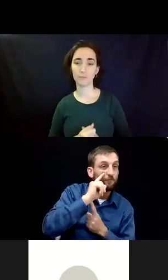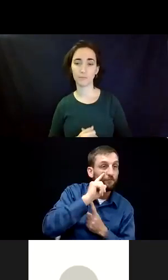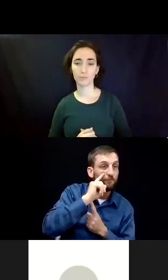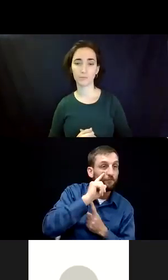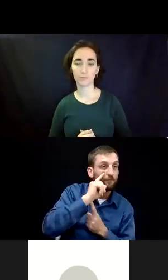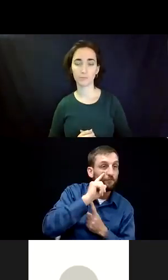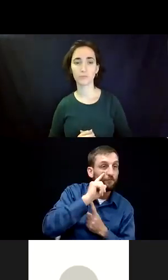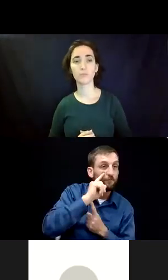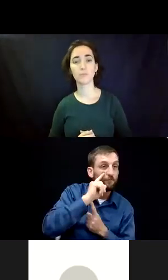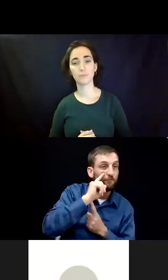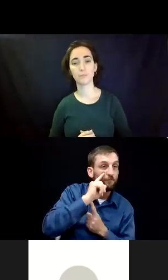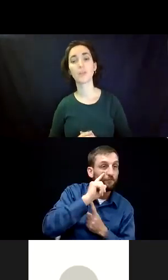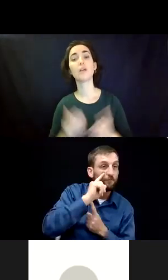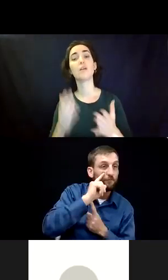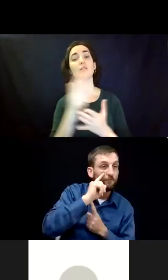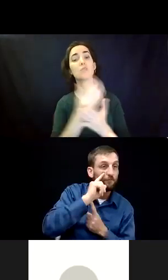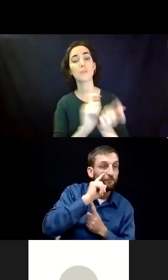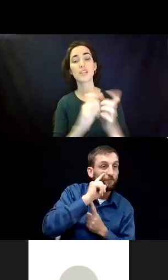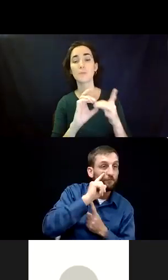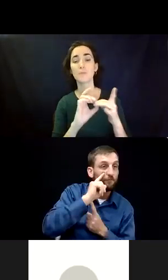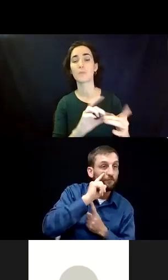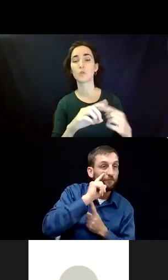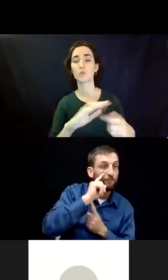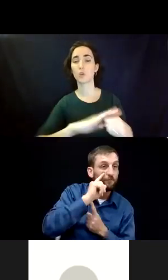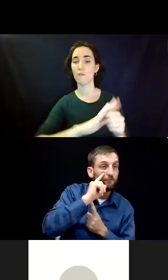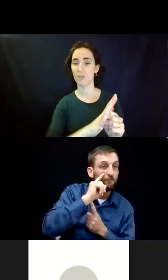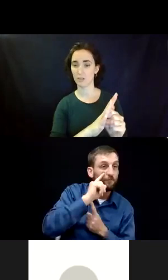So some of the COVID specific changes or modifications, some of the